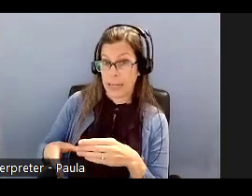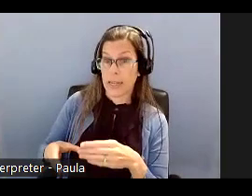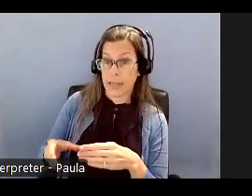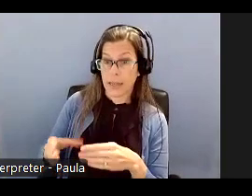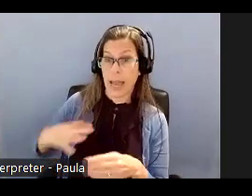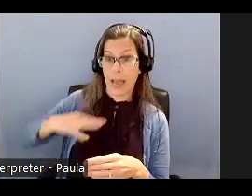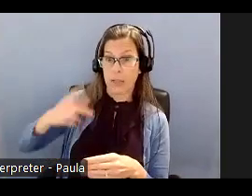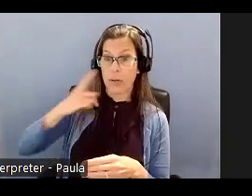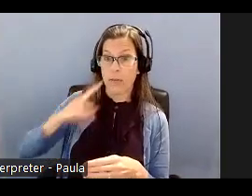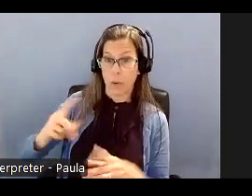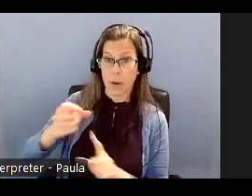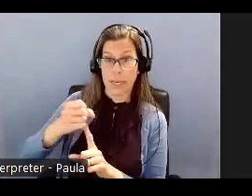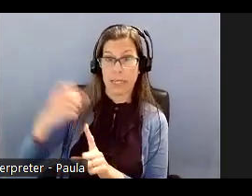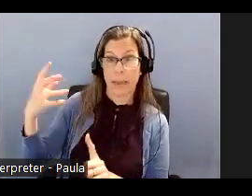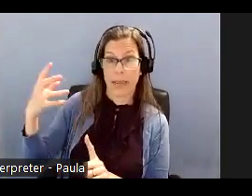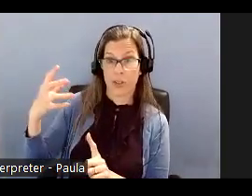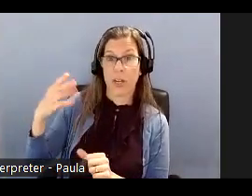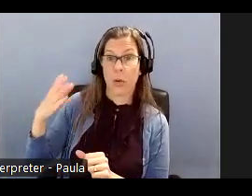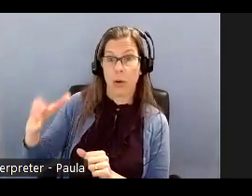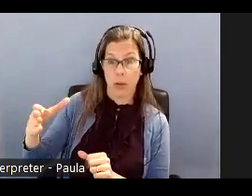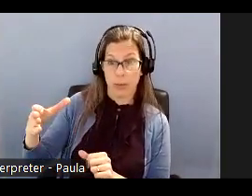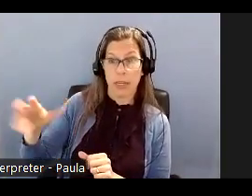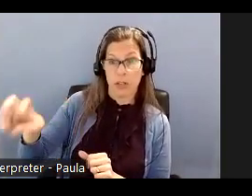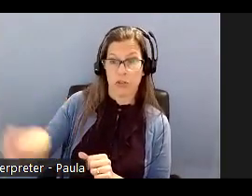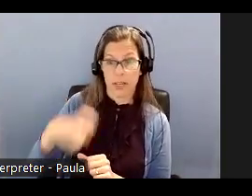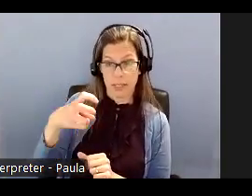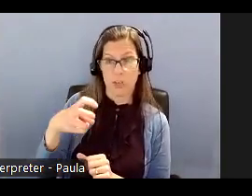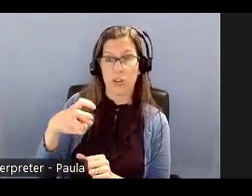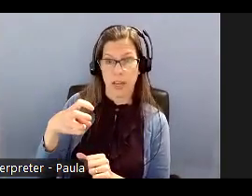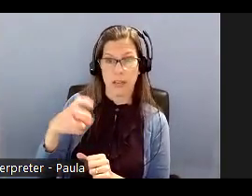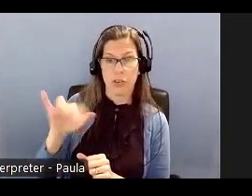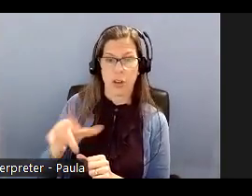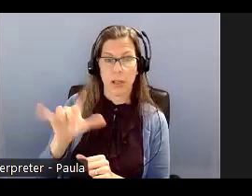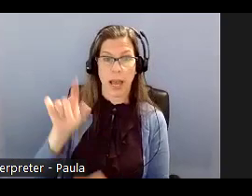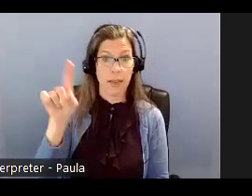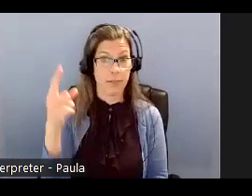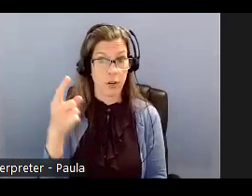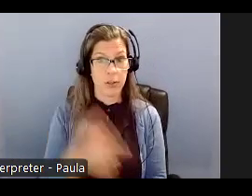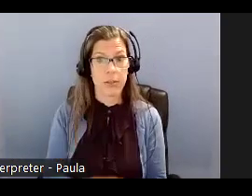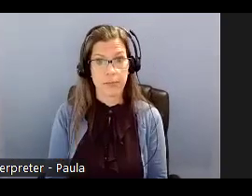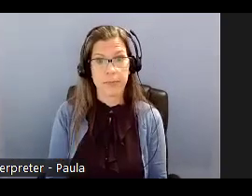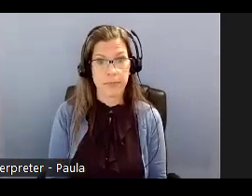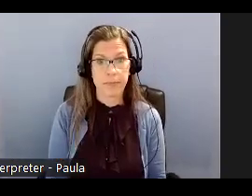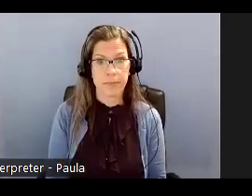eligible for Apple Health Expansion, will be transitioned over as of July 1st.